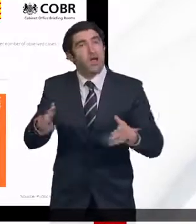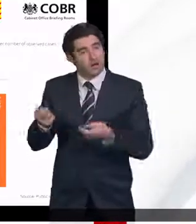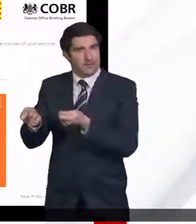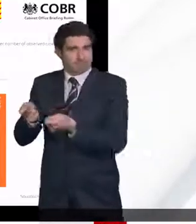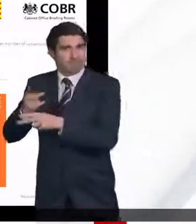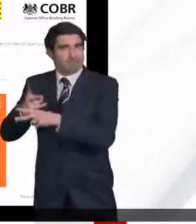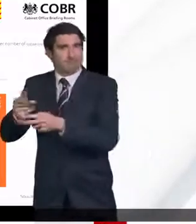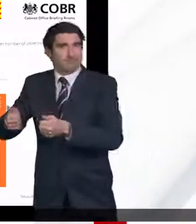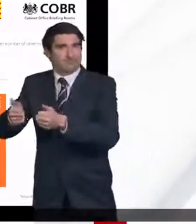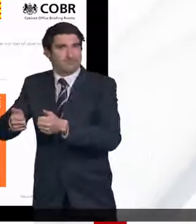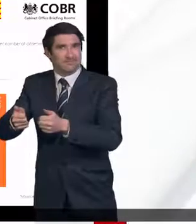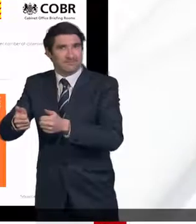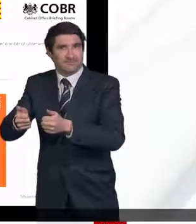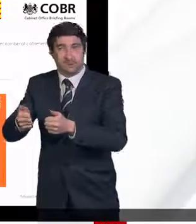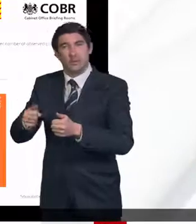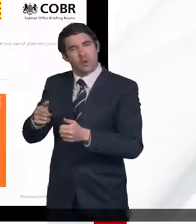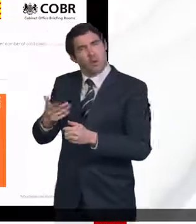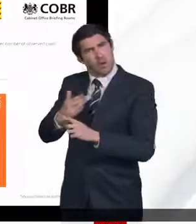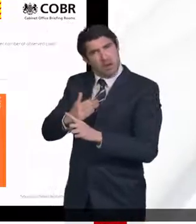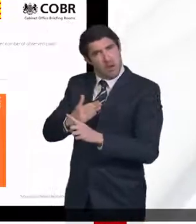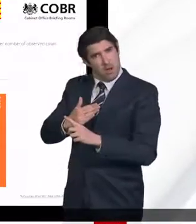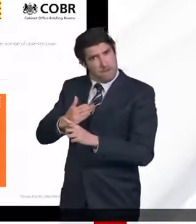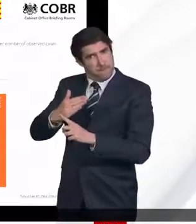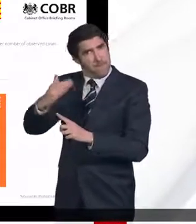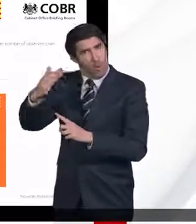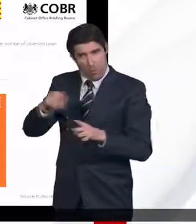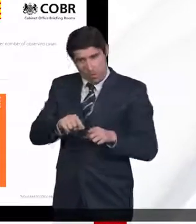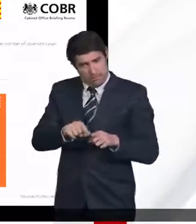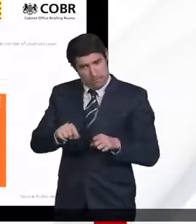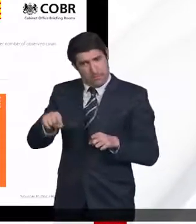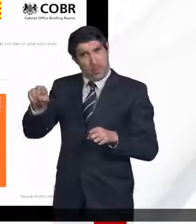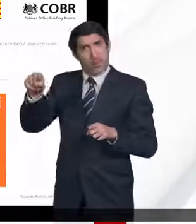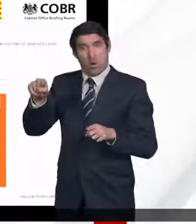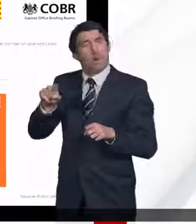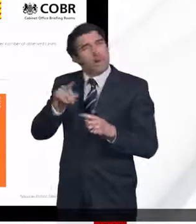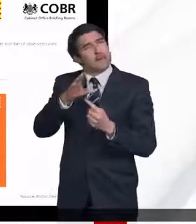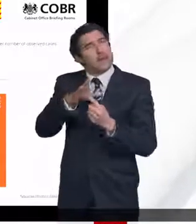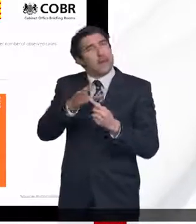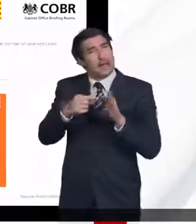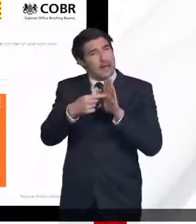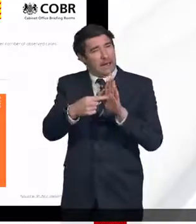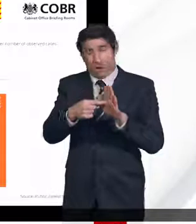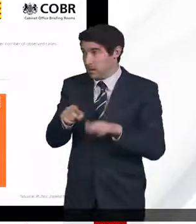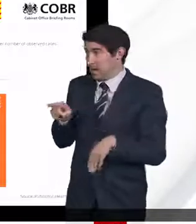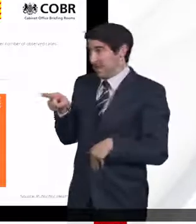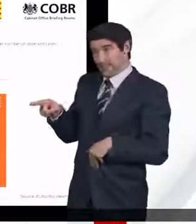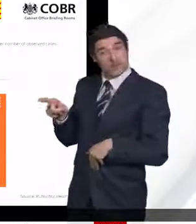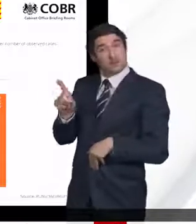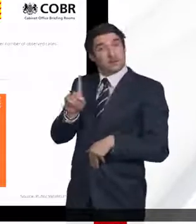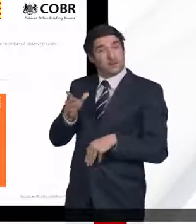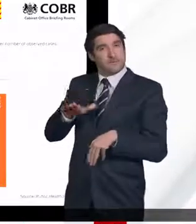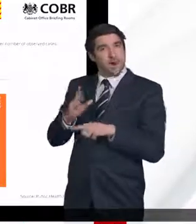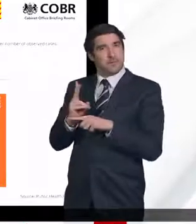can see here that we have had a rise in the number of new UK cases, but recently there is a little bit of a plateau. Now, I think it's